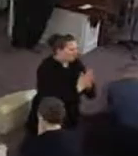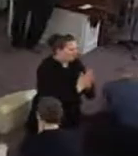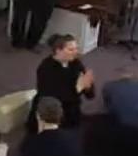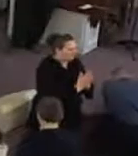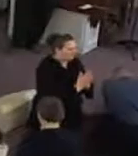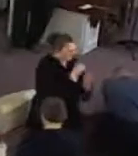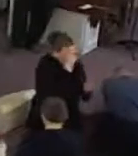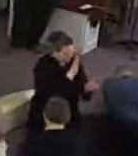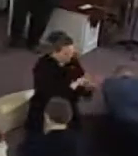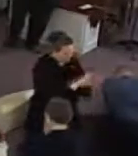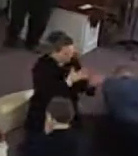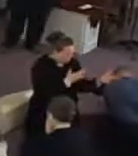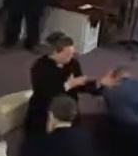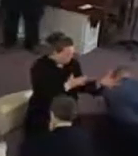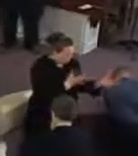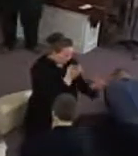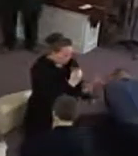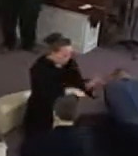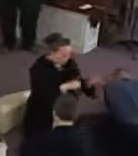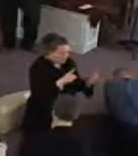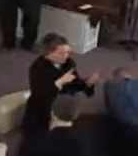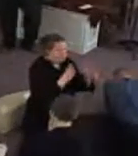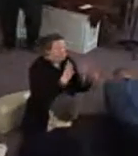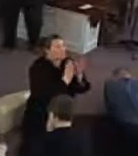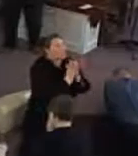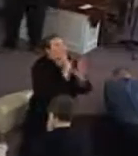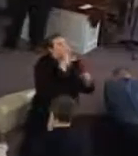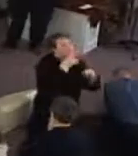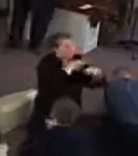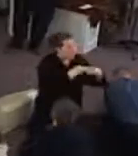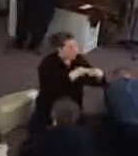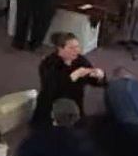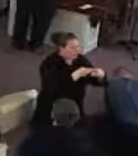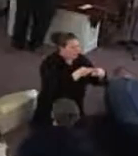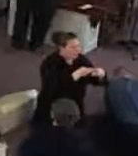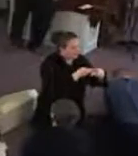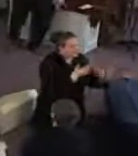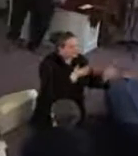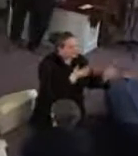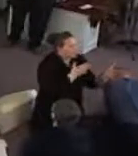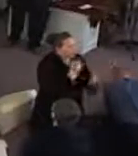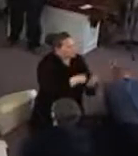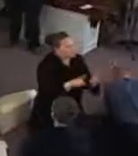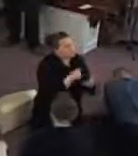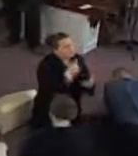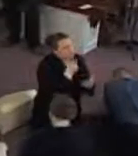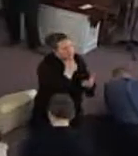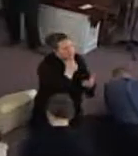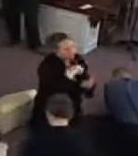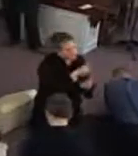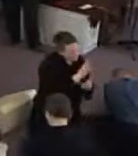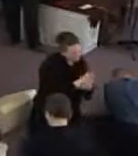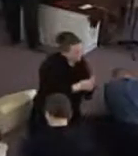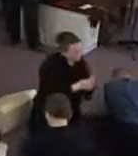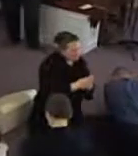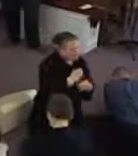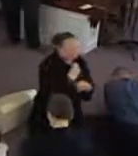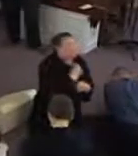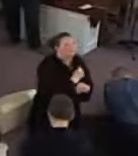He's waiting for somebody to call His name. I believe He's waiting for somebody just to say, God, I'm